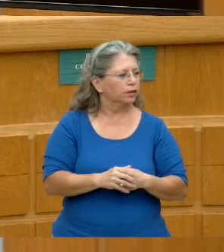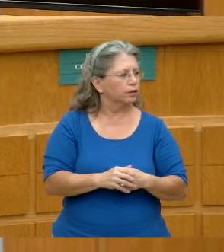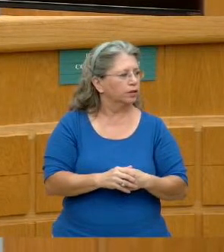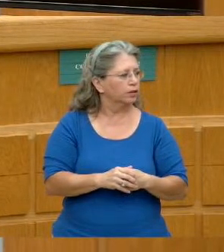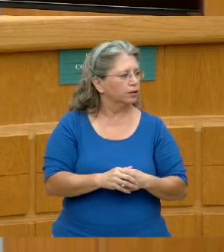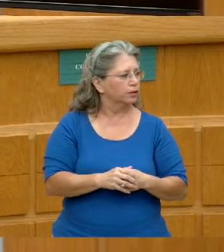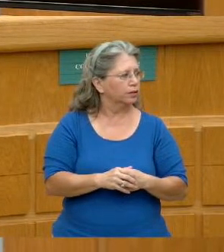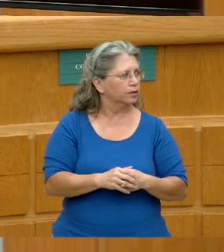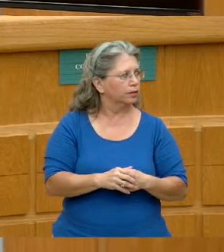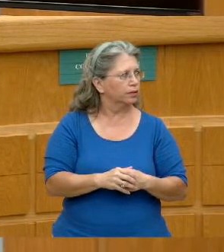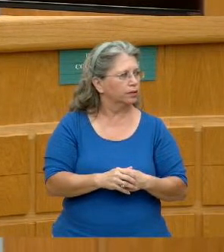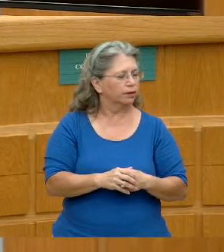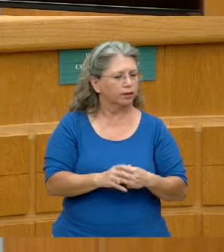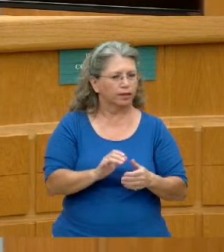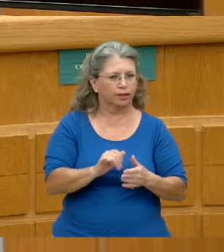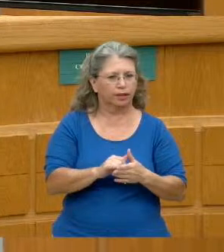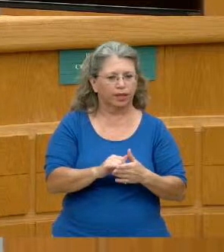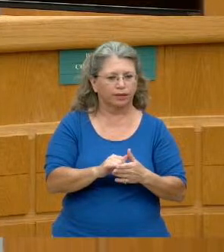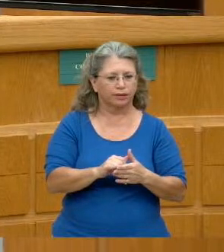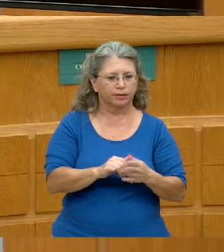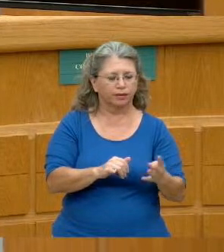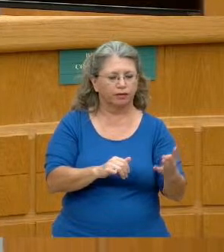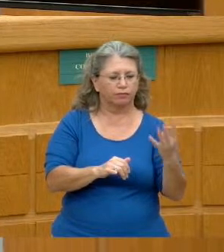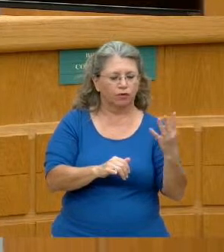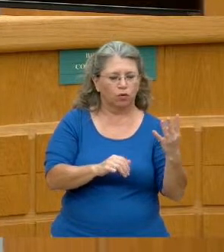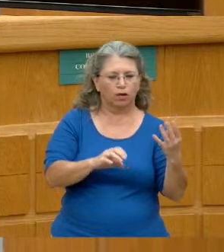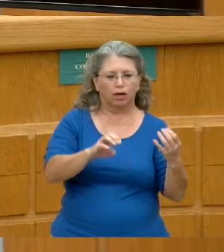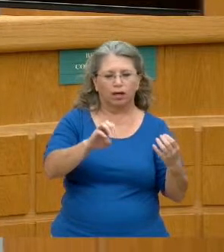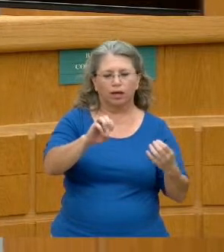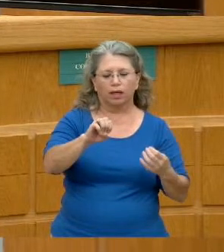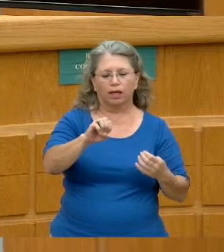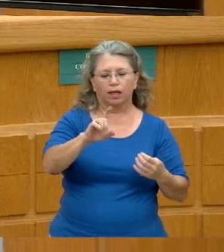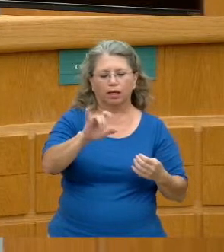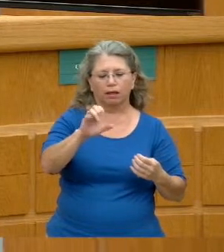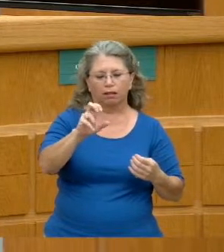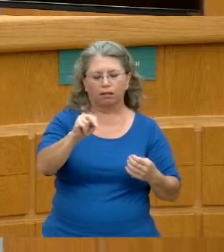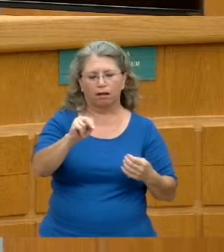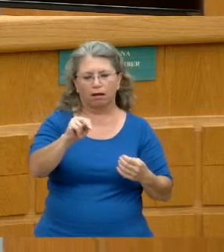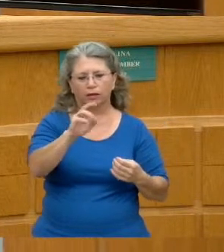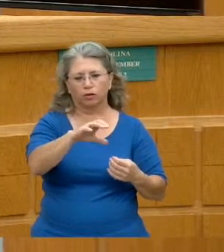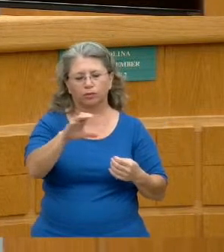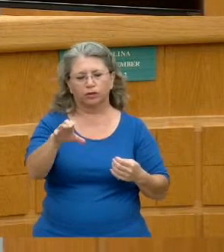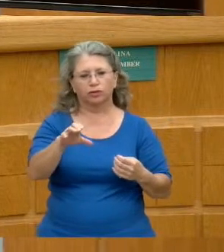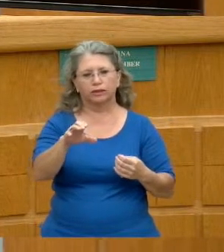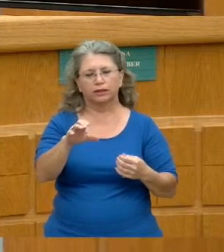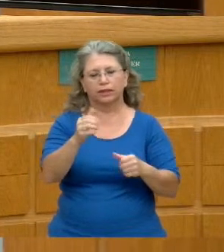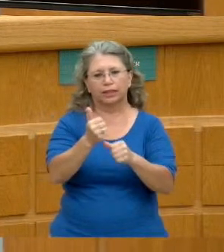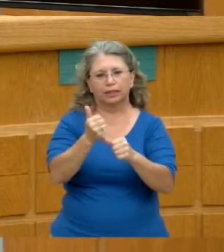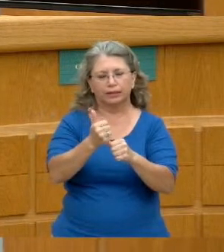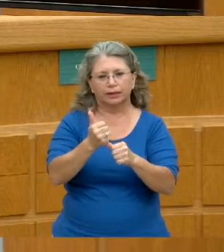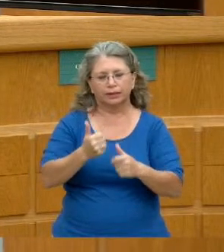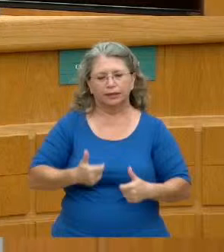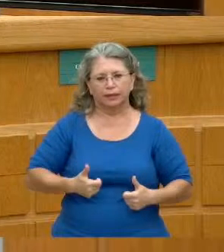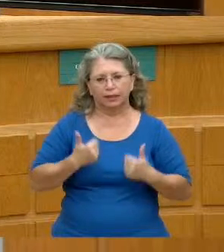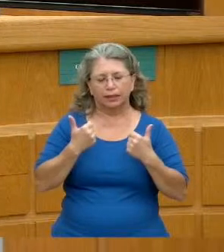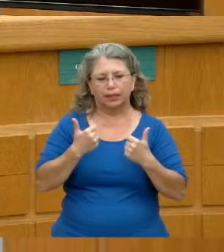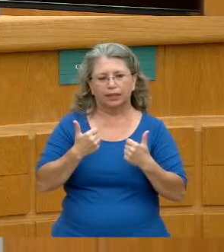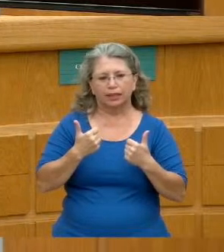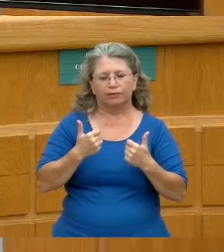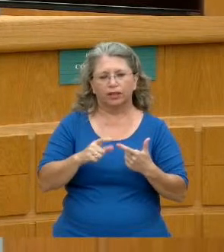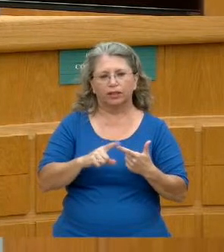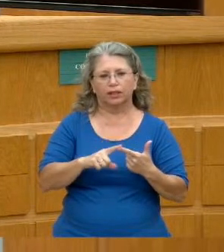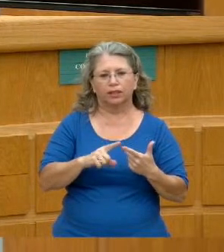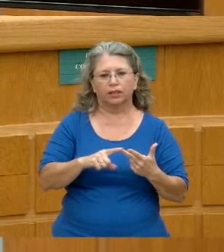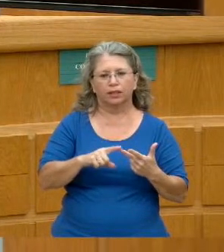There's four entities: Elon, Corpus Christi Assisted Living, the